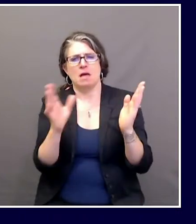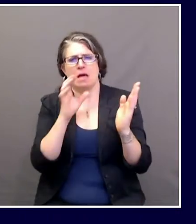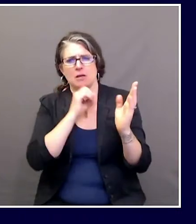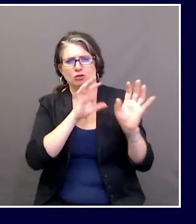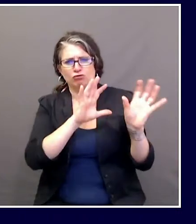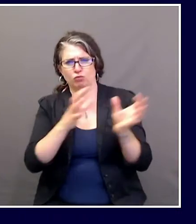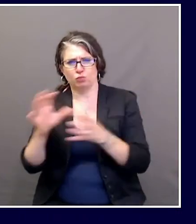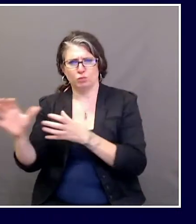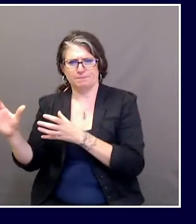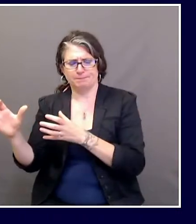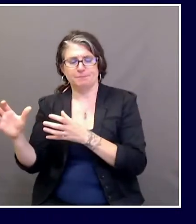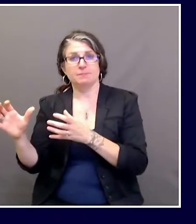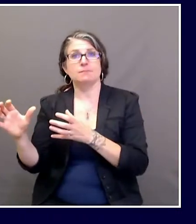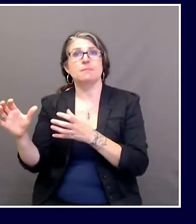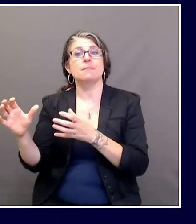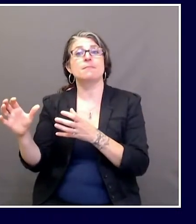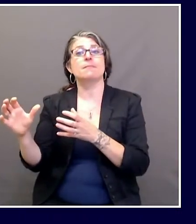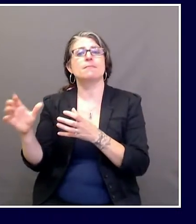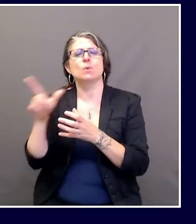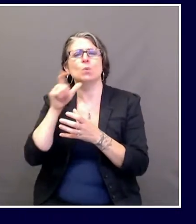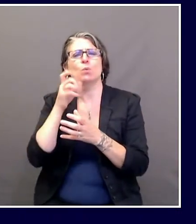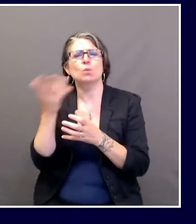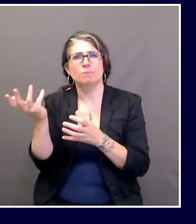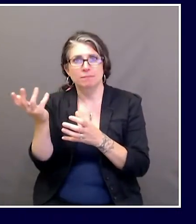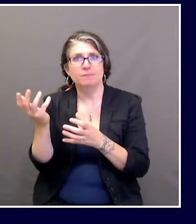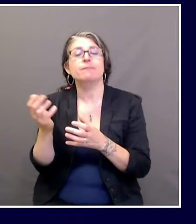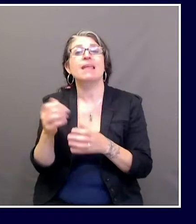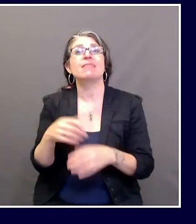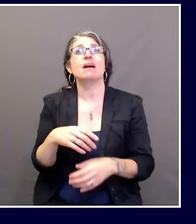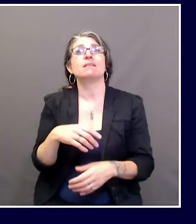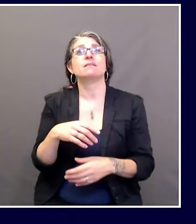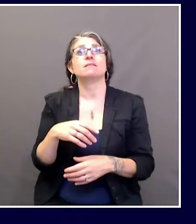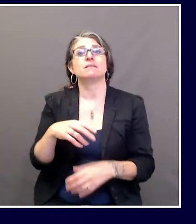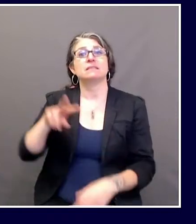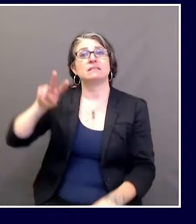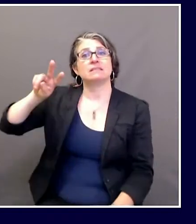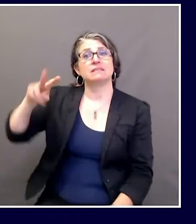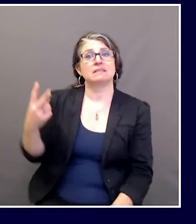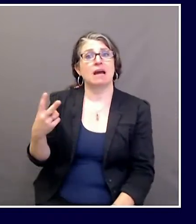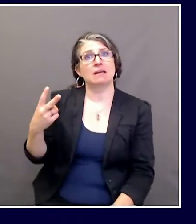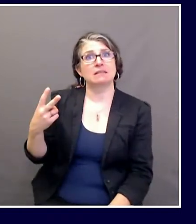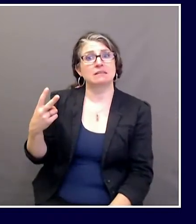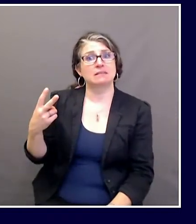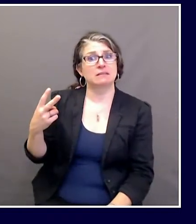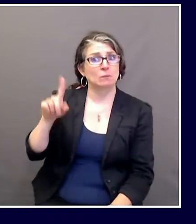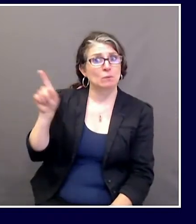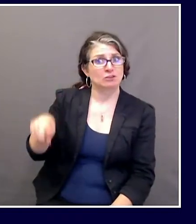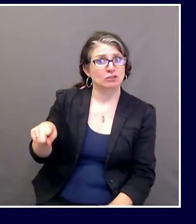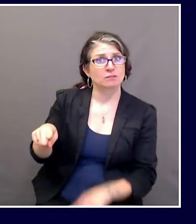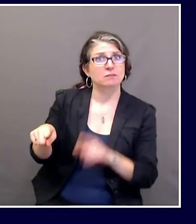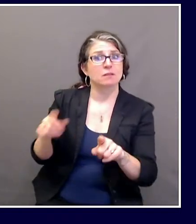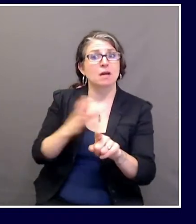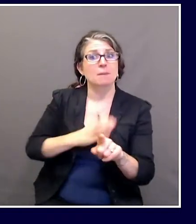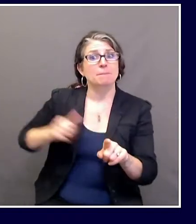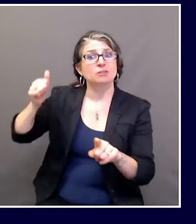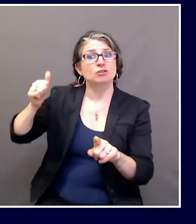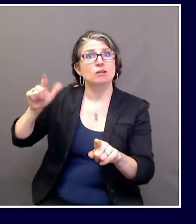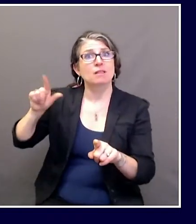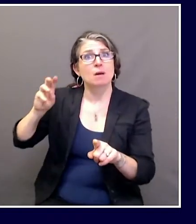incentive plan to try and get those that have had it available to them, have not gotten it, and get them on